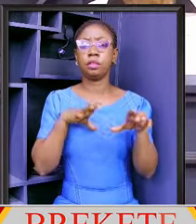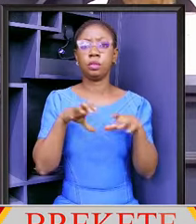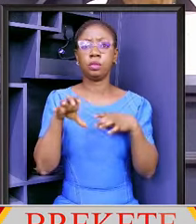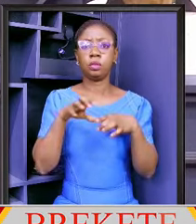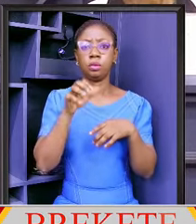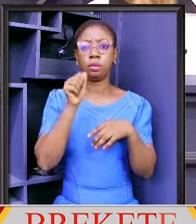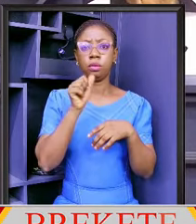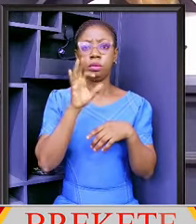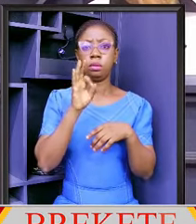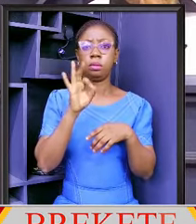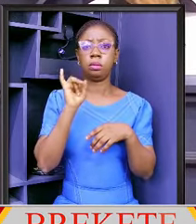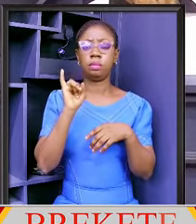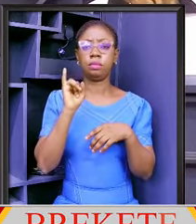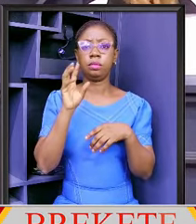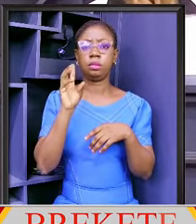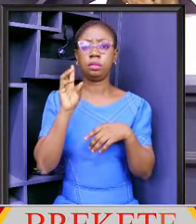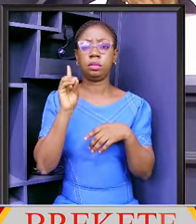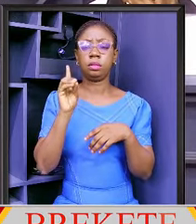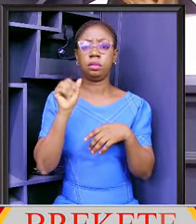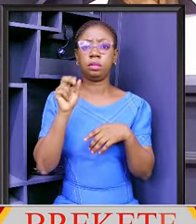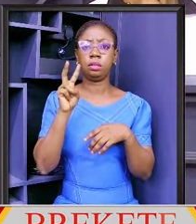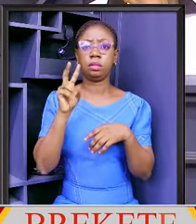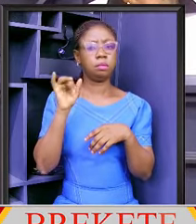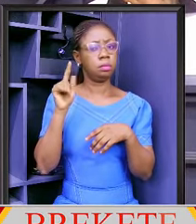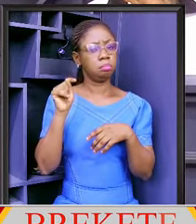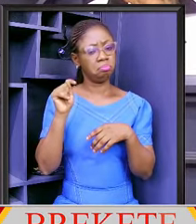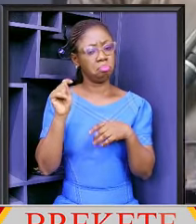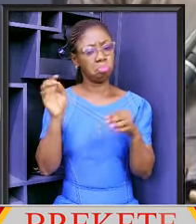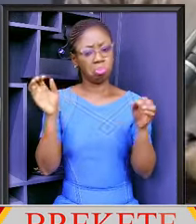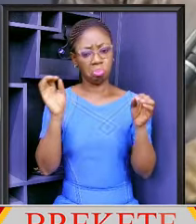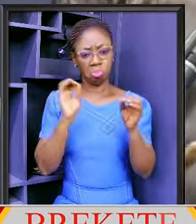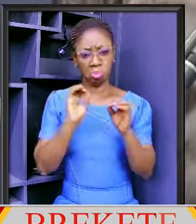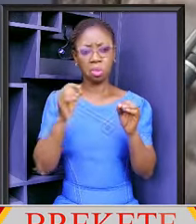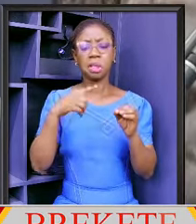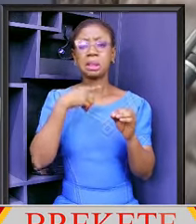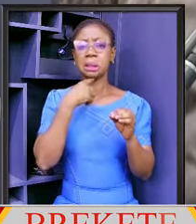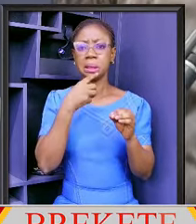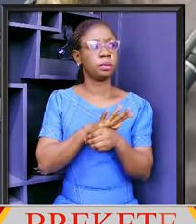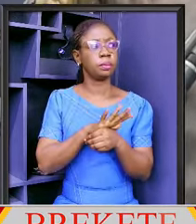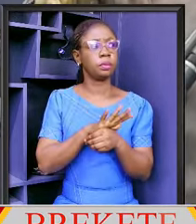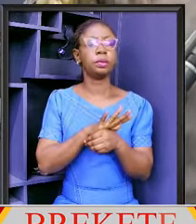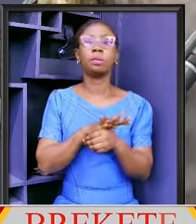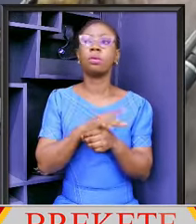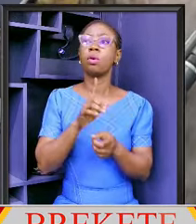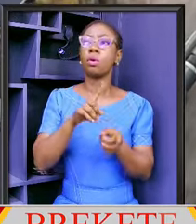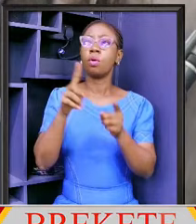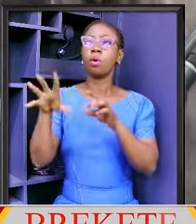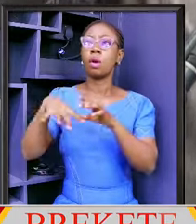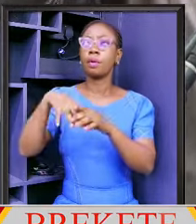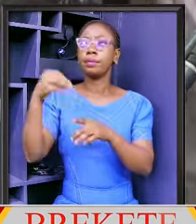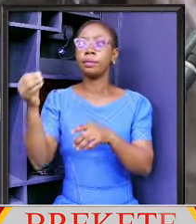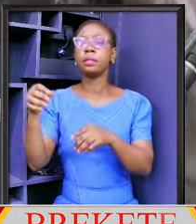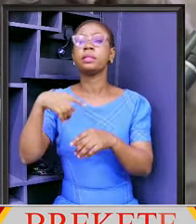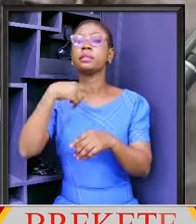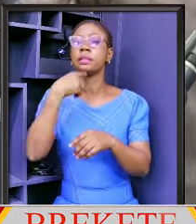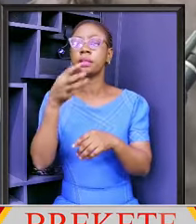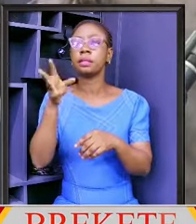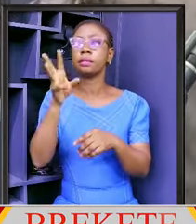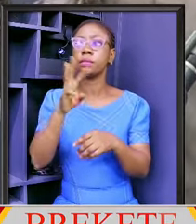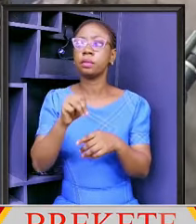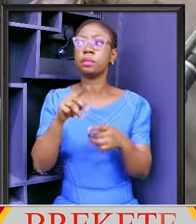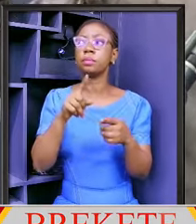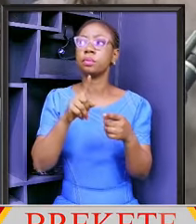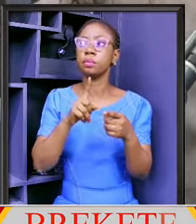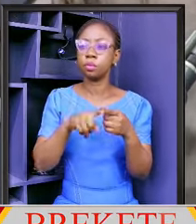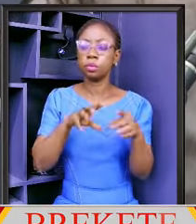They never do. Tell them to do the needful. Not be the lucidio. May them go. High Court